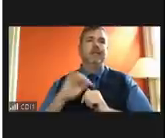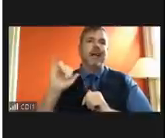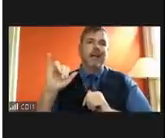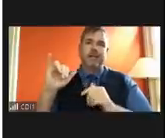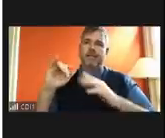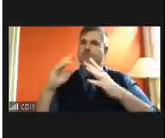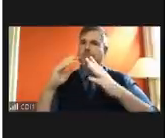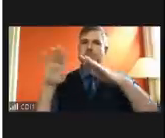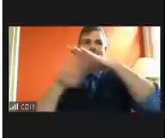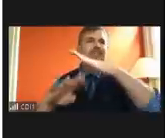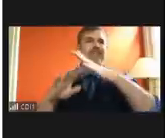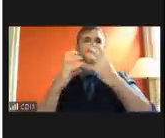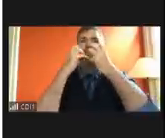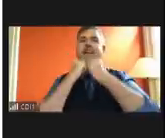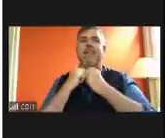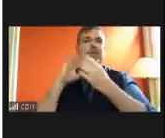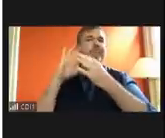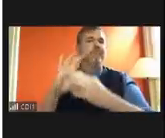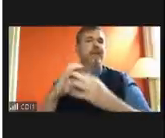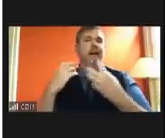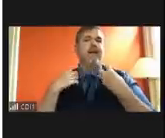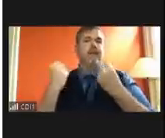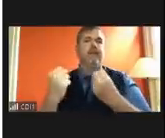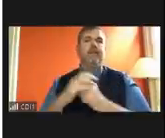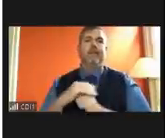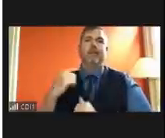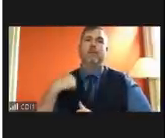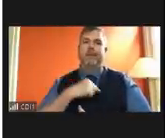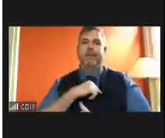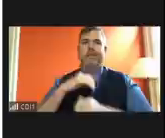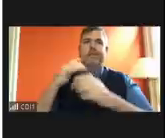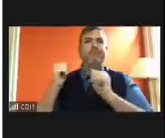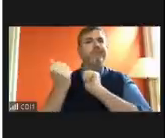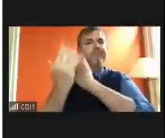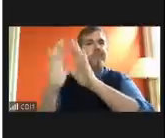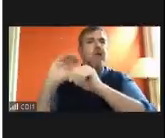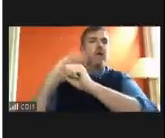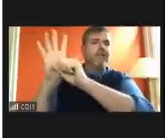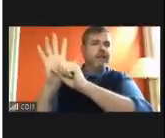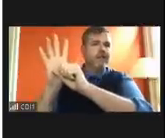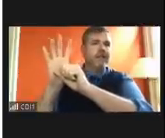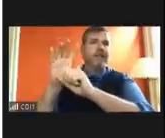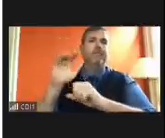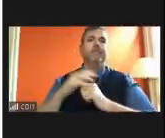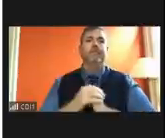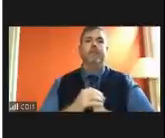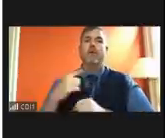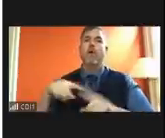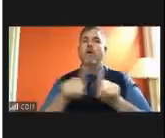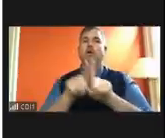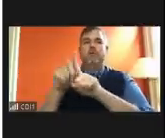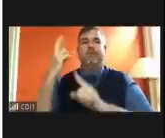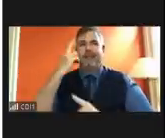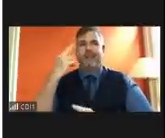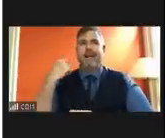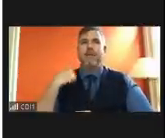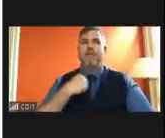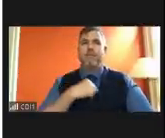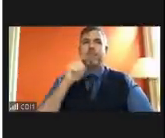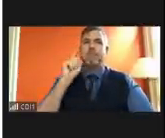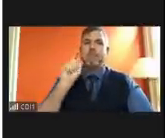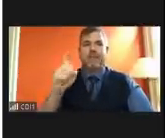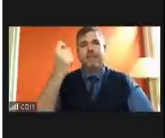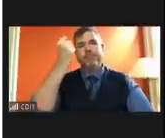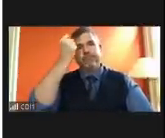recognizing that while we address the COVID-19 pandemic, we recognize that it's happening in a more holistic understanding of health, not simply